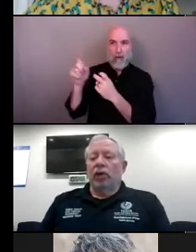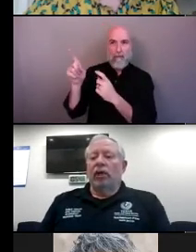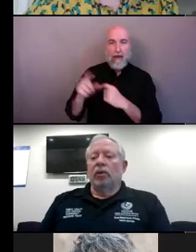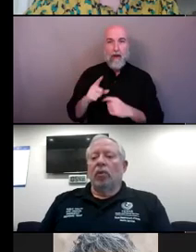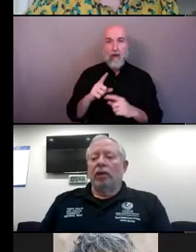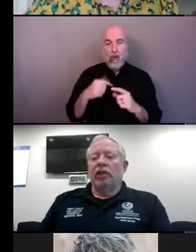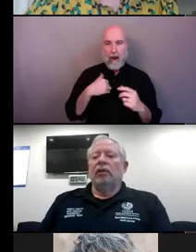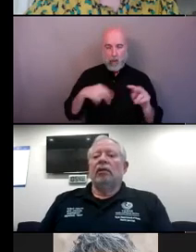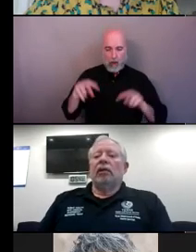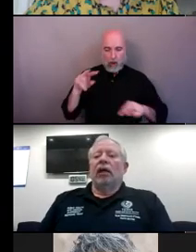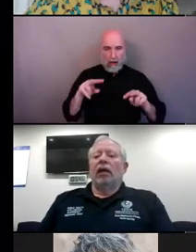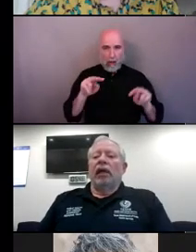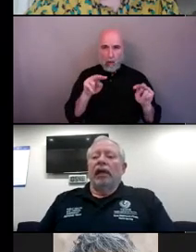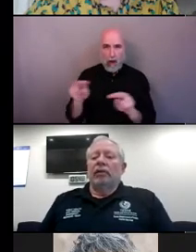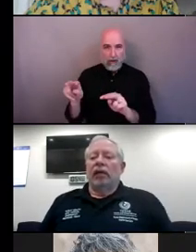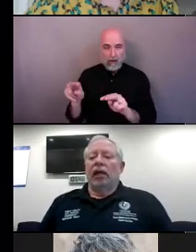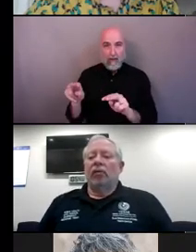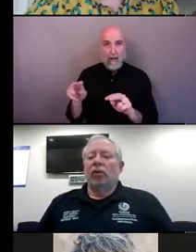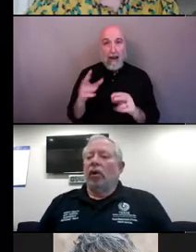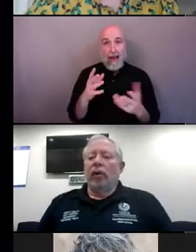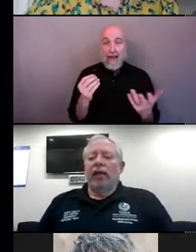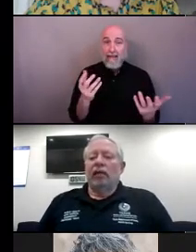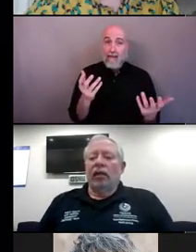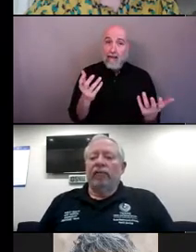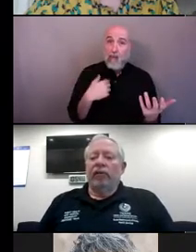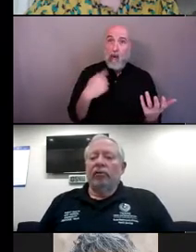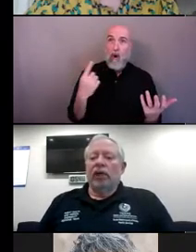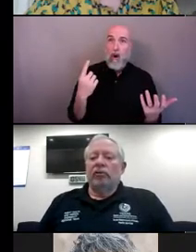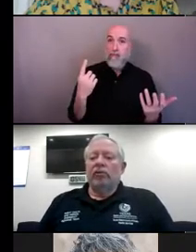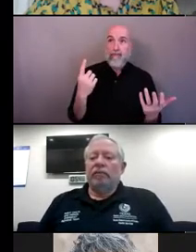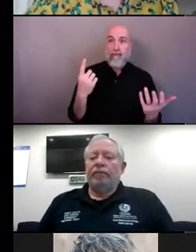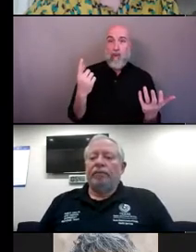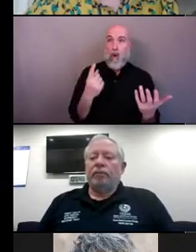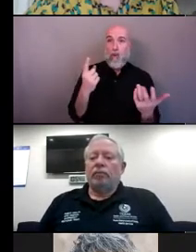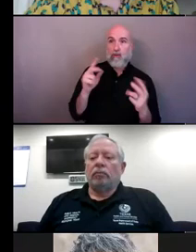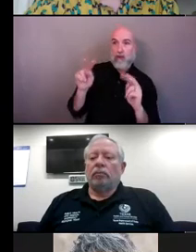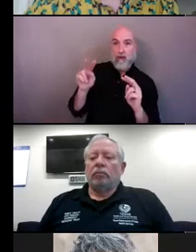we're looking, we're watching, and we're all waiting for those answers.